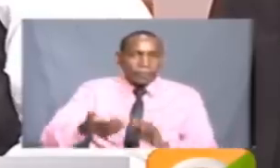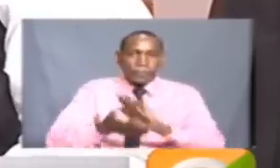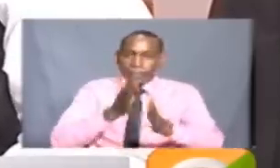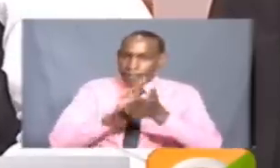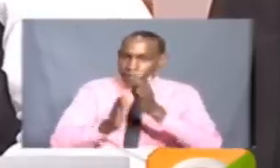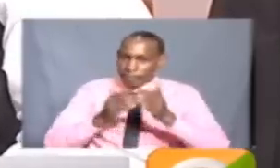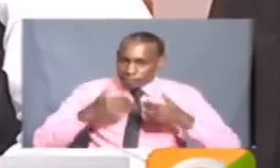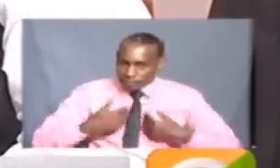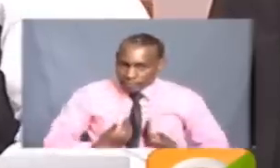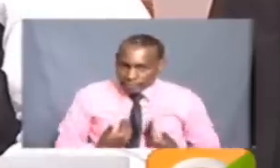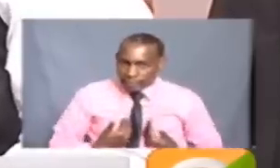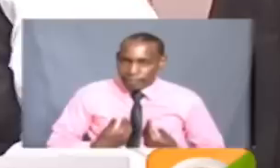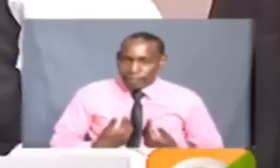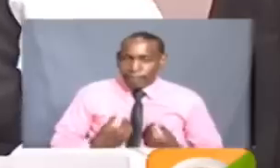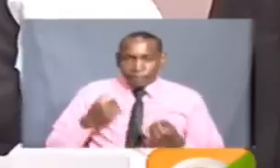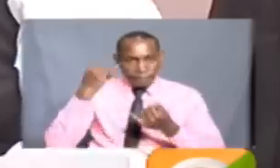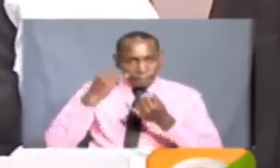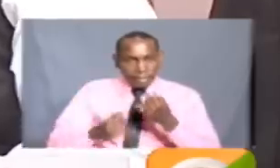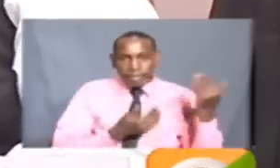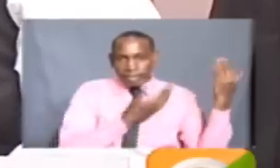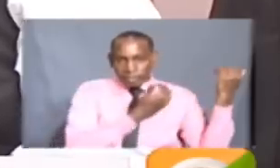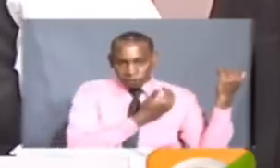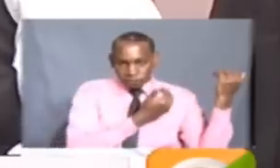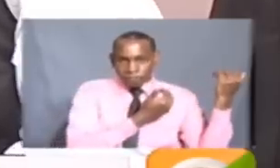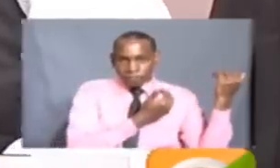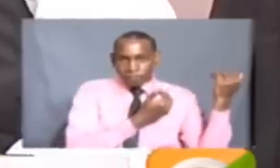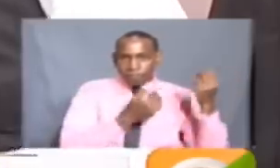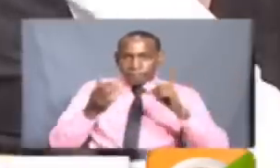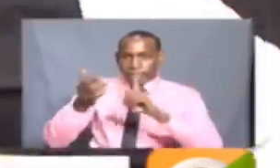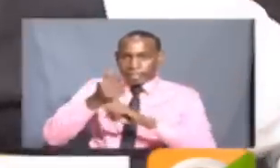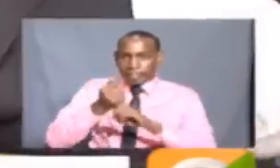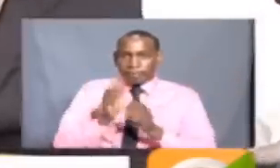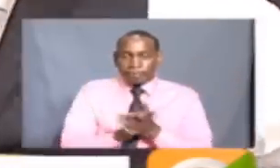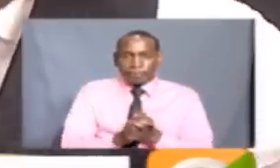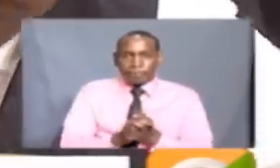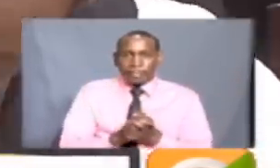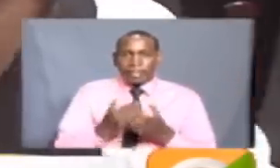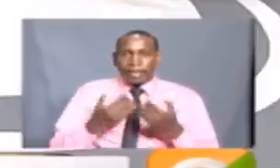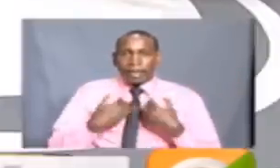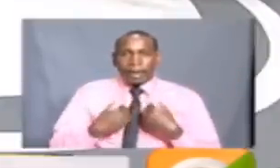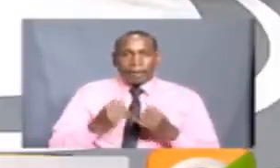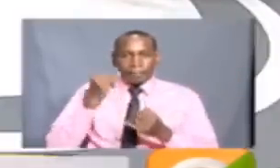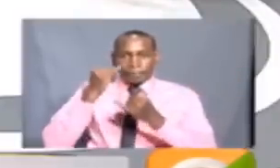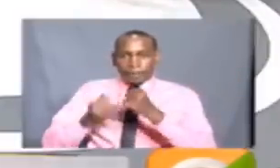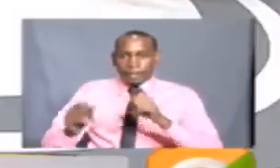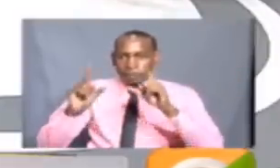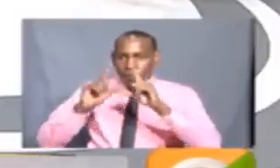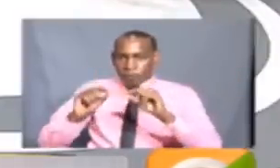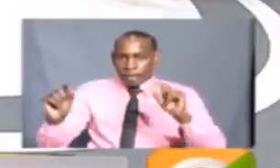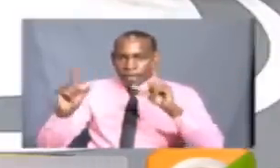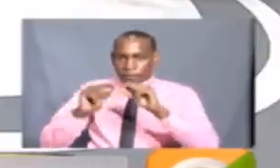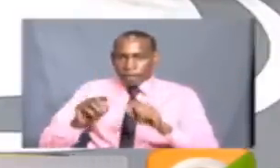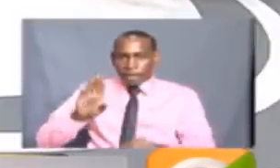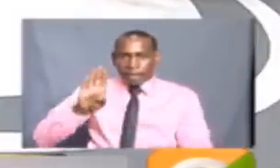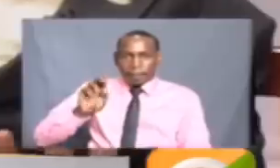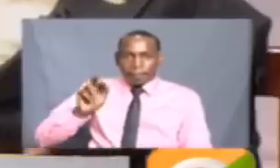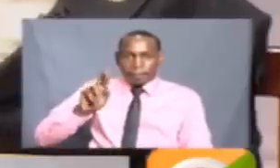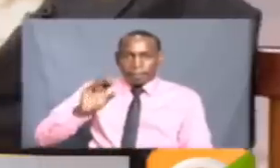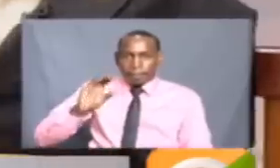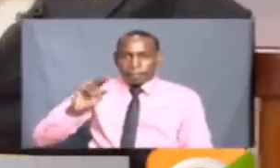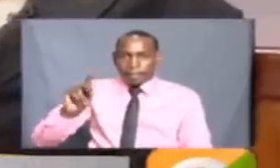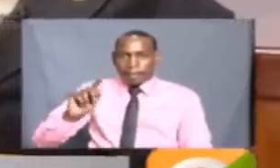tired. And eventually we hope it will get home. Absolutely. So let's get some closing thoughts. Barrack, I'll start with you.